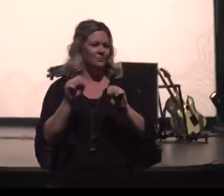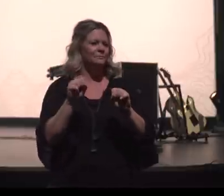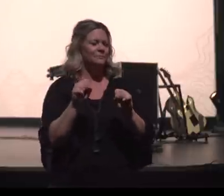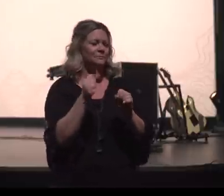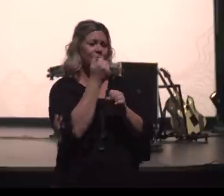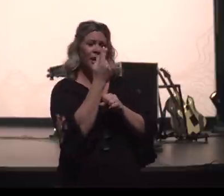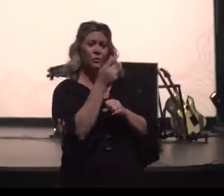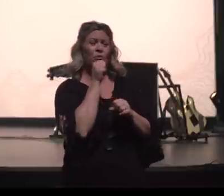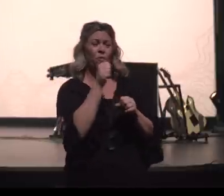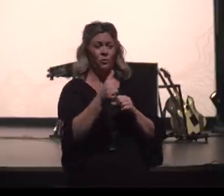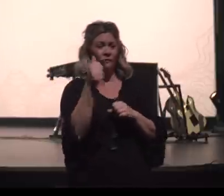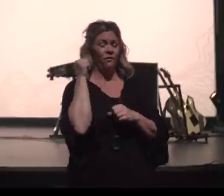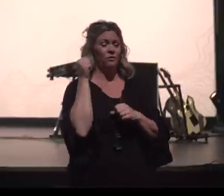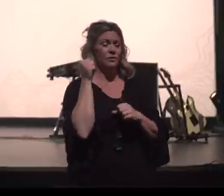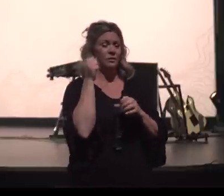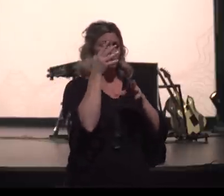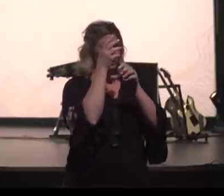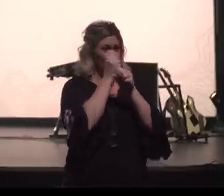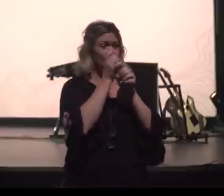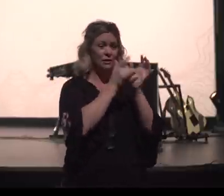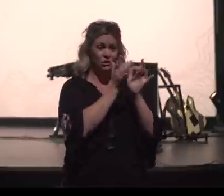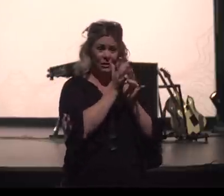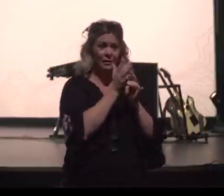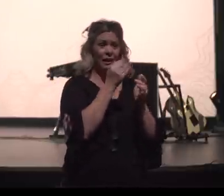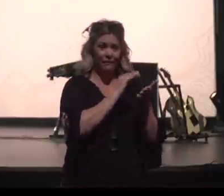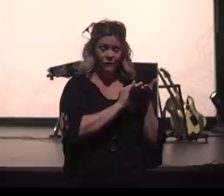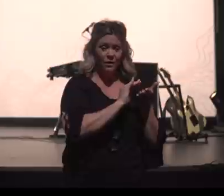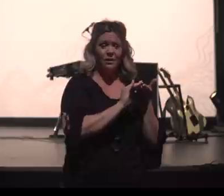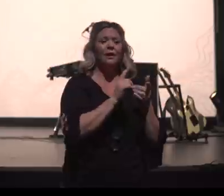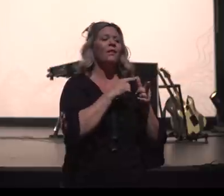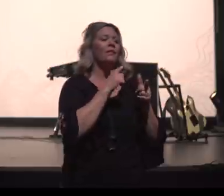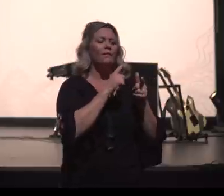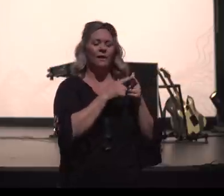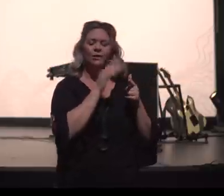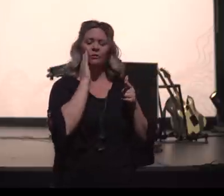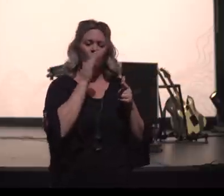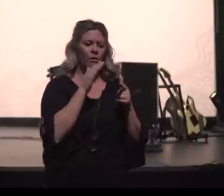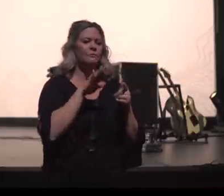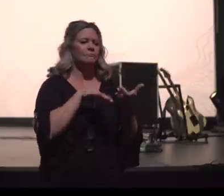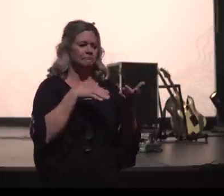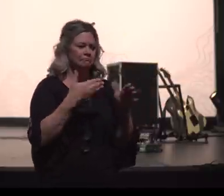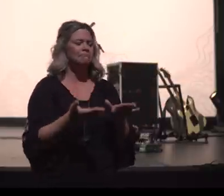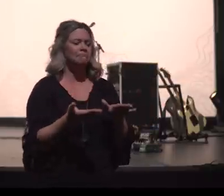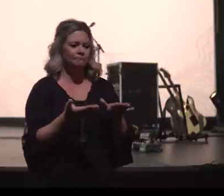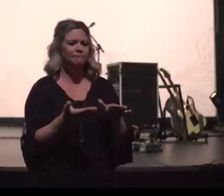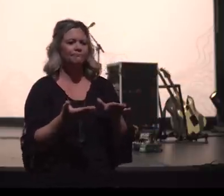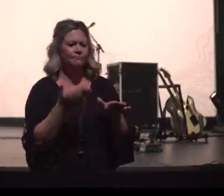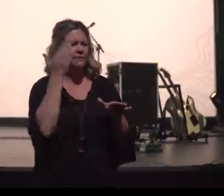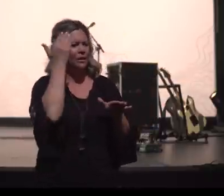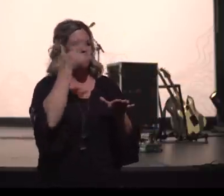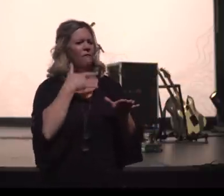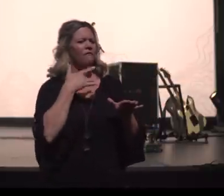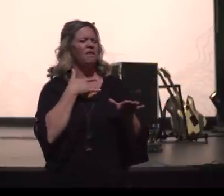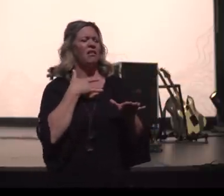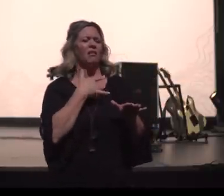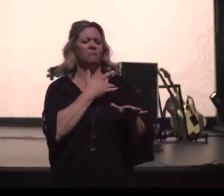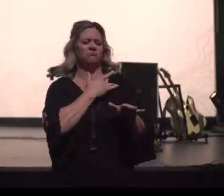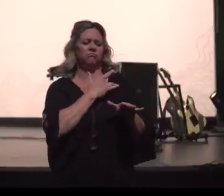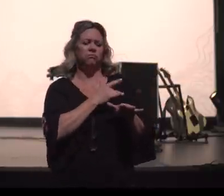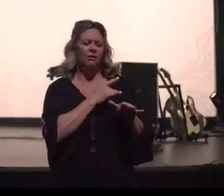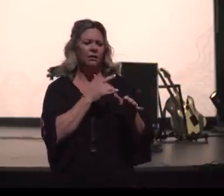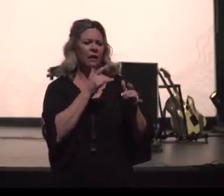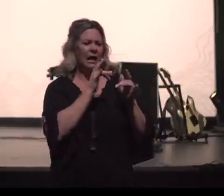refuses to trust in him, that's Jesus and his forgiveness, has long since been under the death sentence. It's why you feel empty. You're